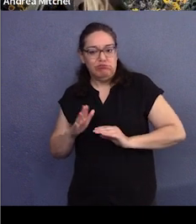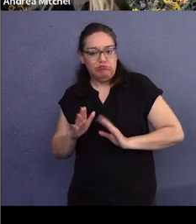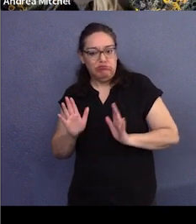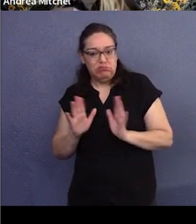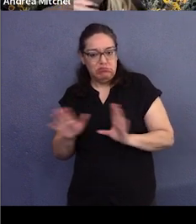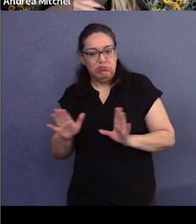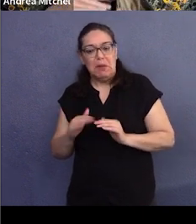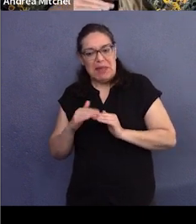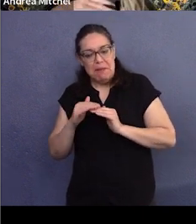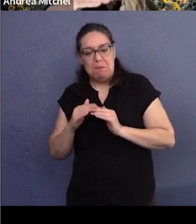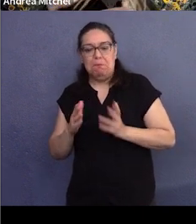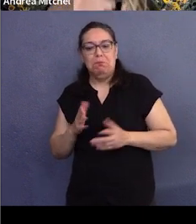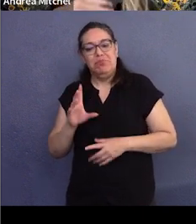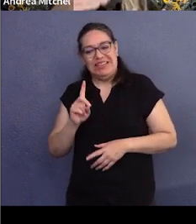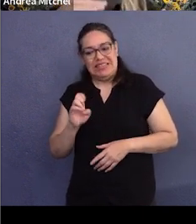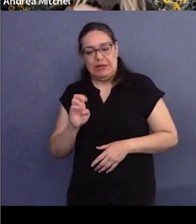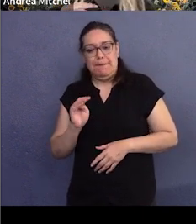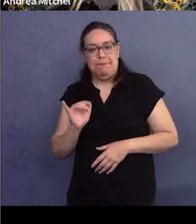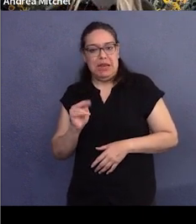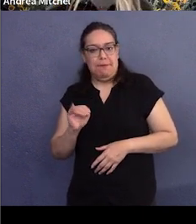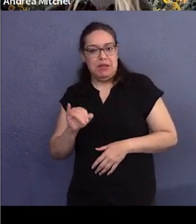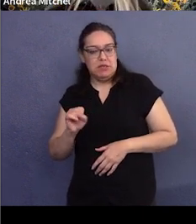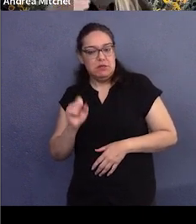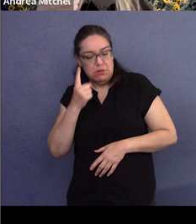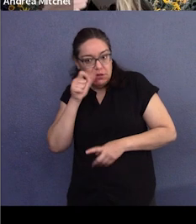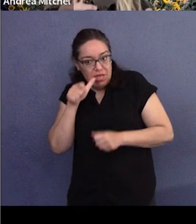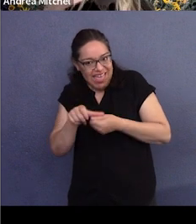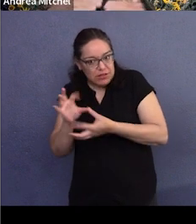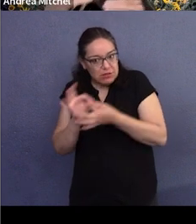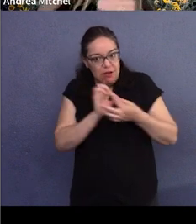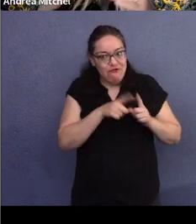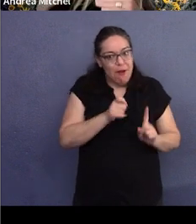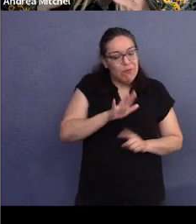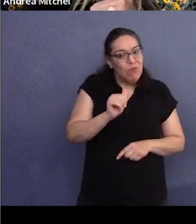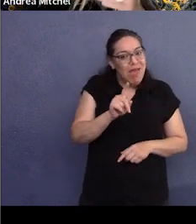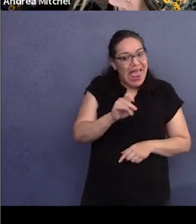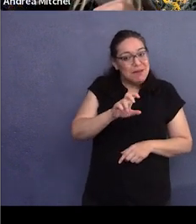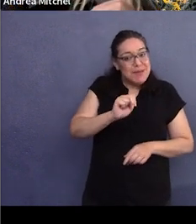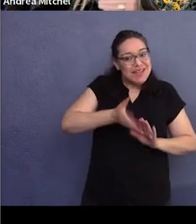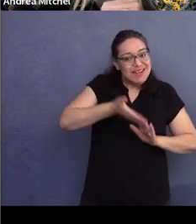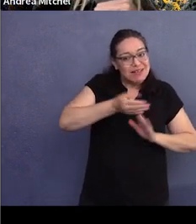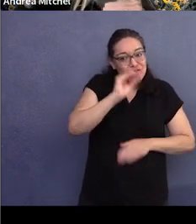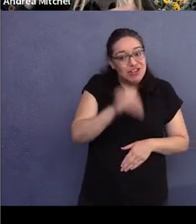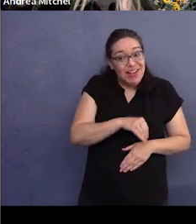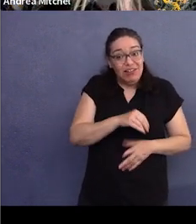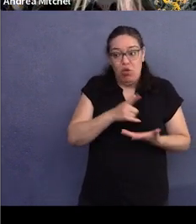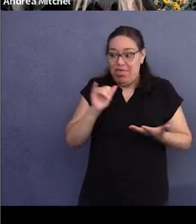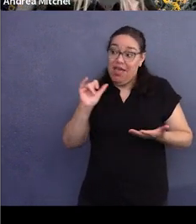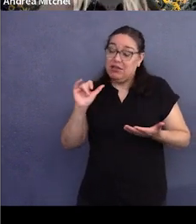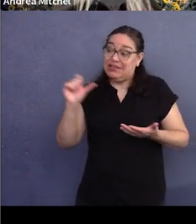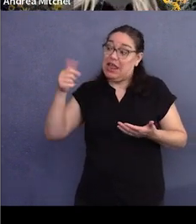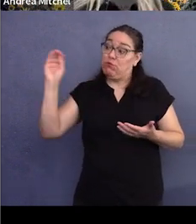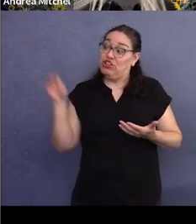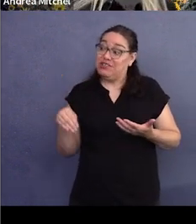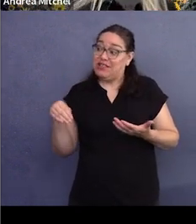keep in mind, this is going to go into your admin percentage. So you may not be able to have, this may send you over the top for the